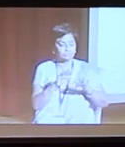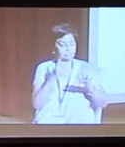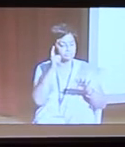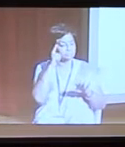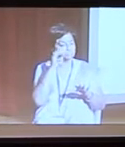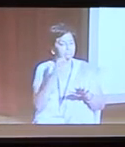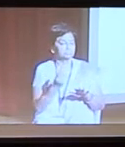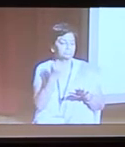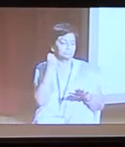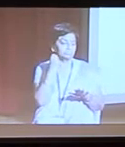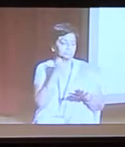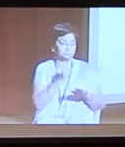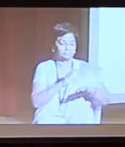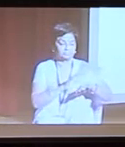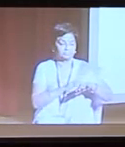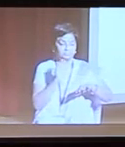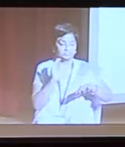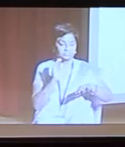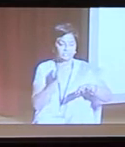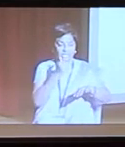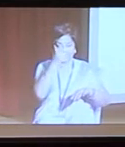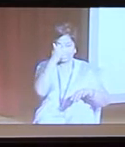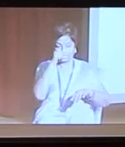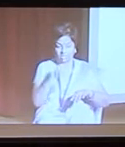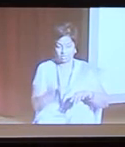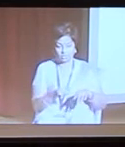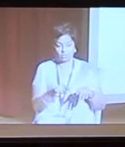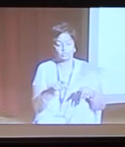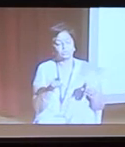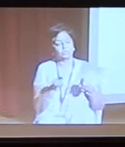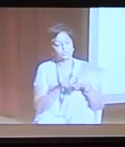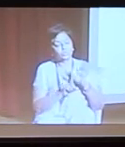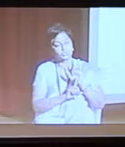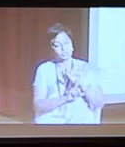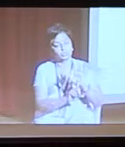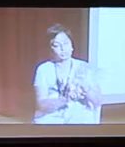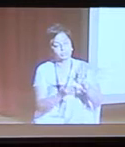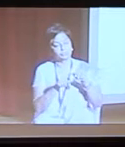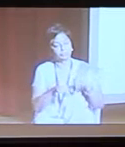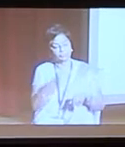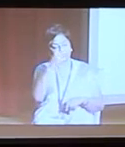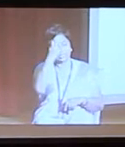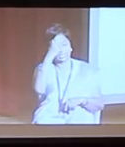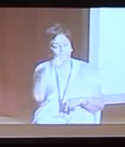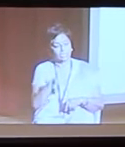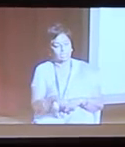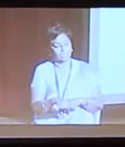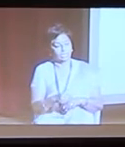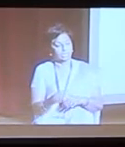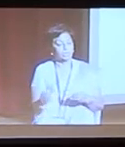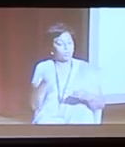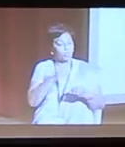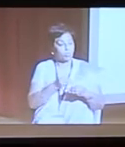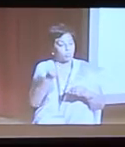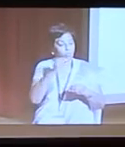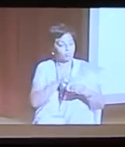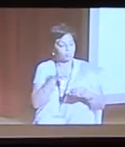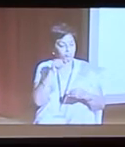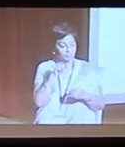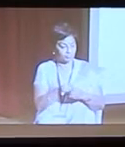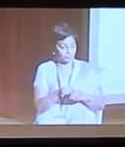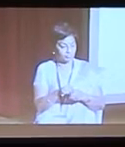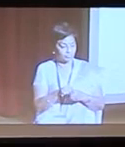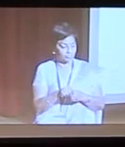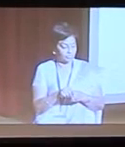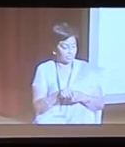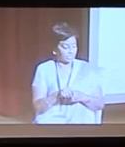device developed by Touch Vision in India also solves the problem and has an additional advantage of using a